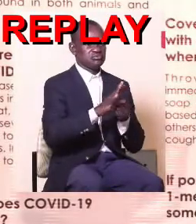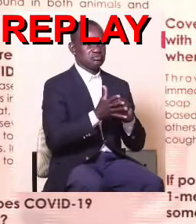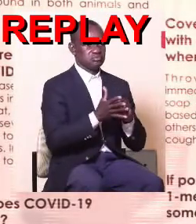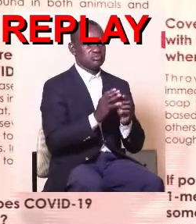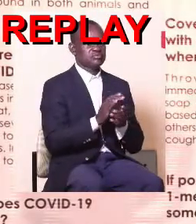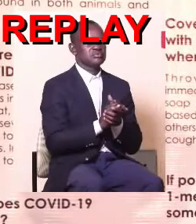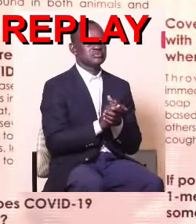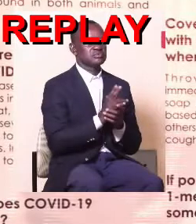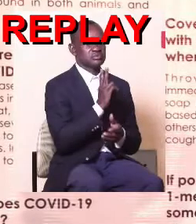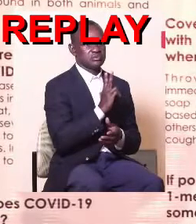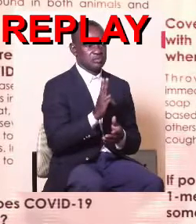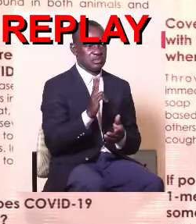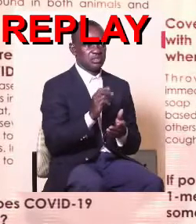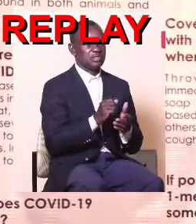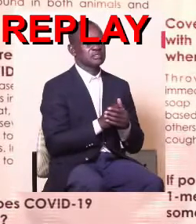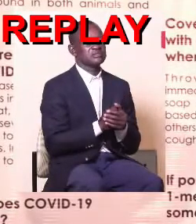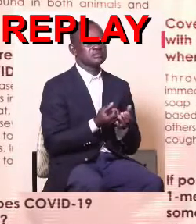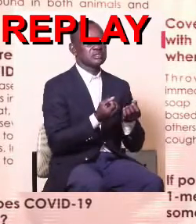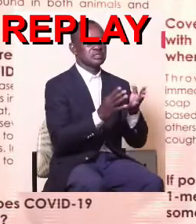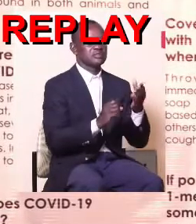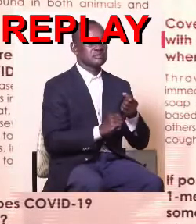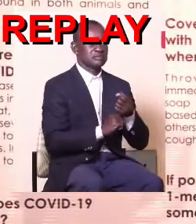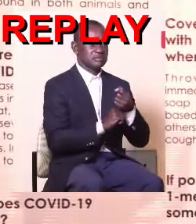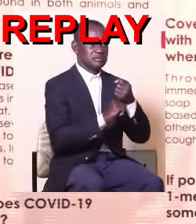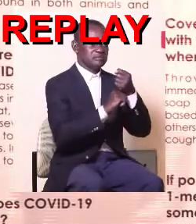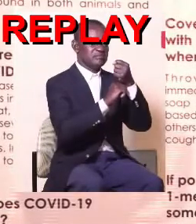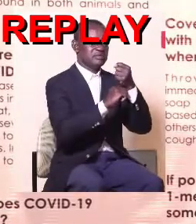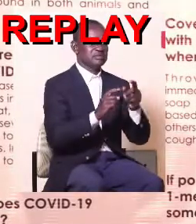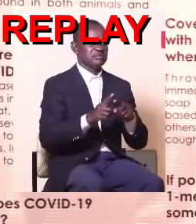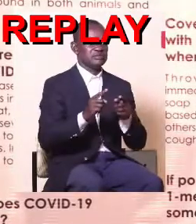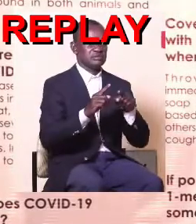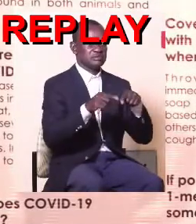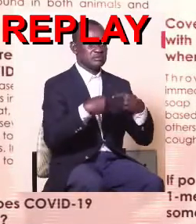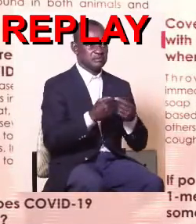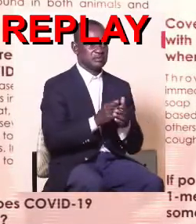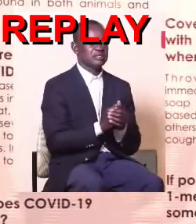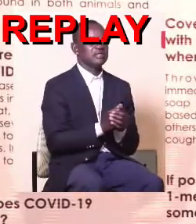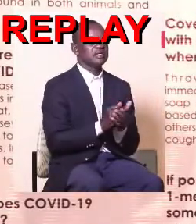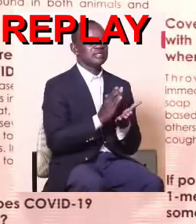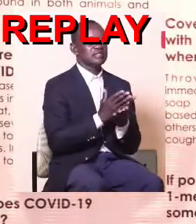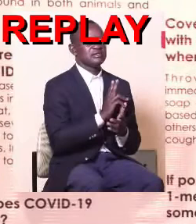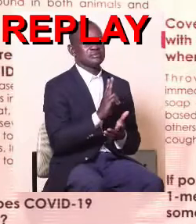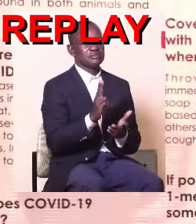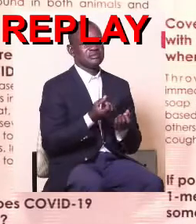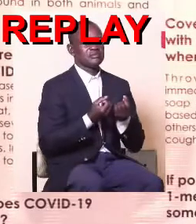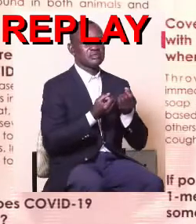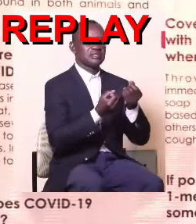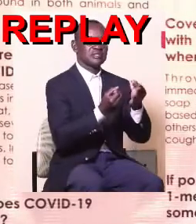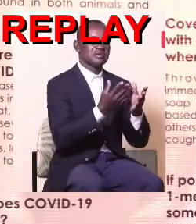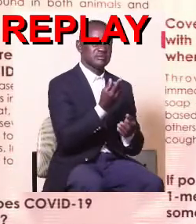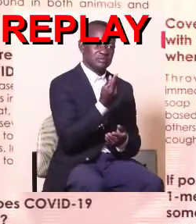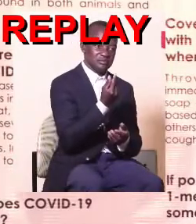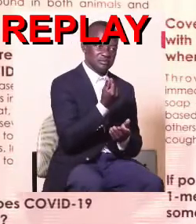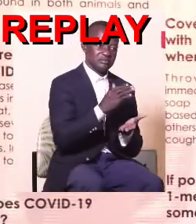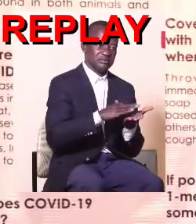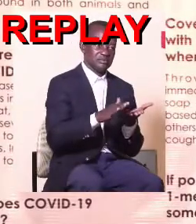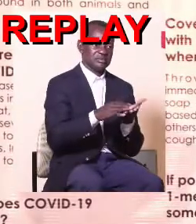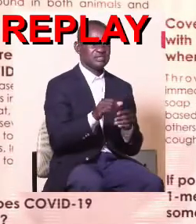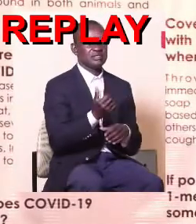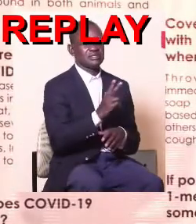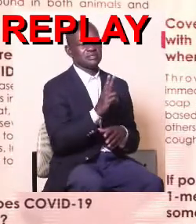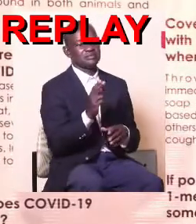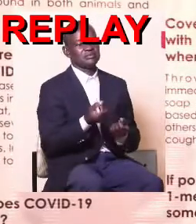kind, and those who are doing it in cash, and those who are providing the services. We are talking about